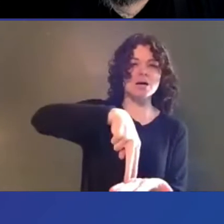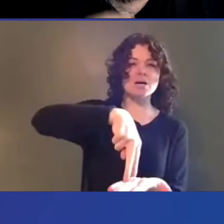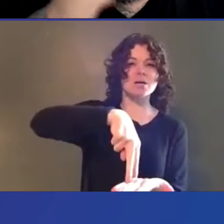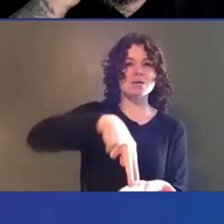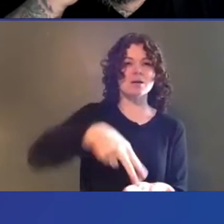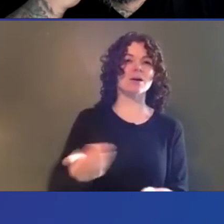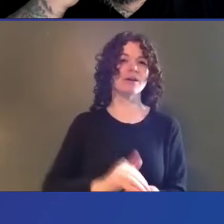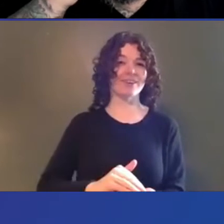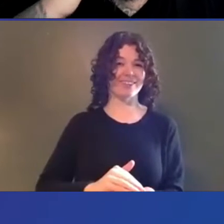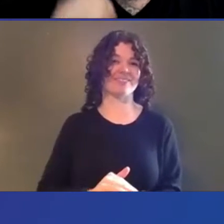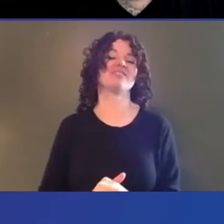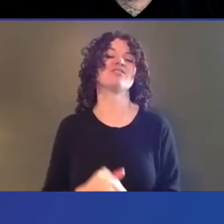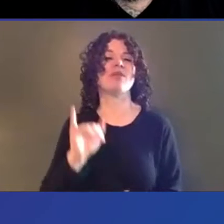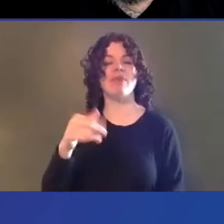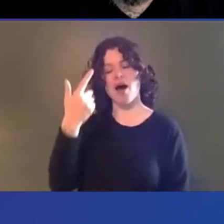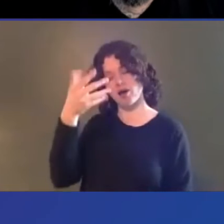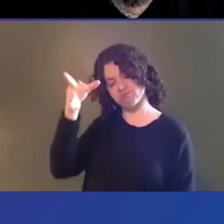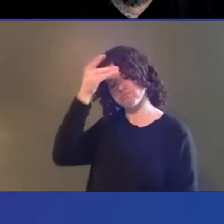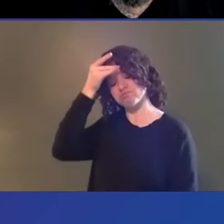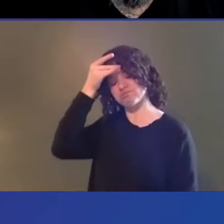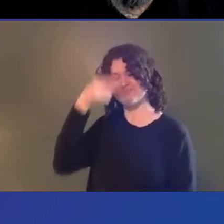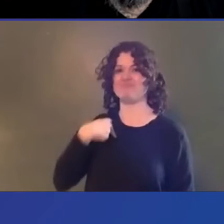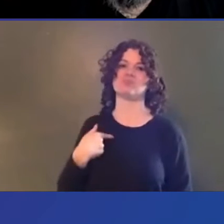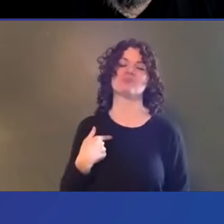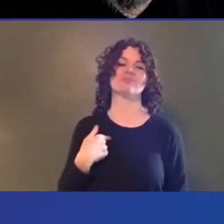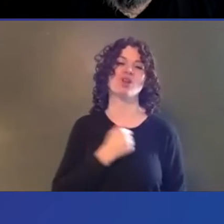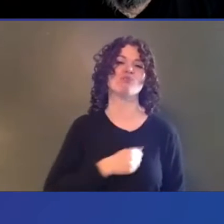right? Sorry, I talk a lot.